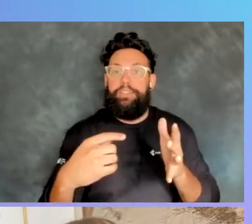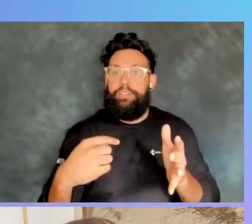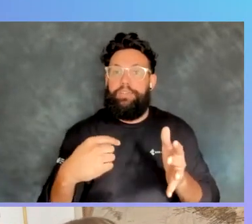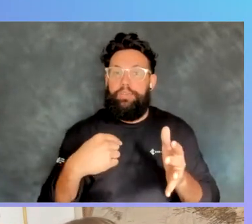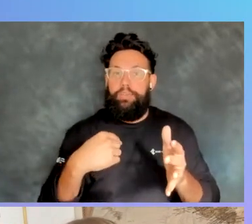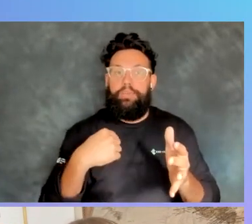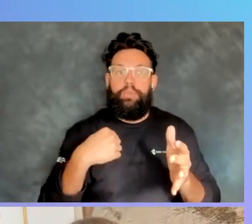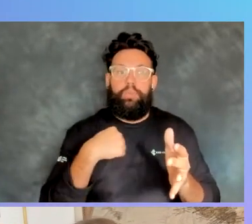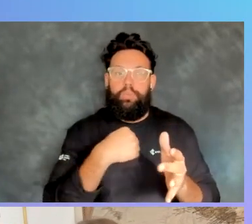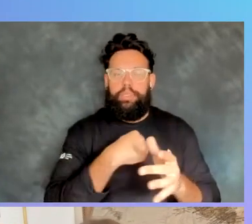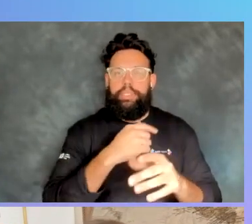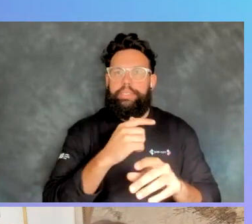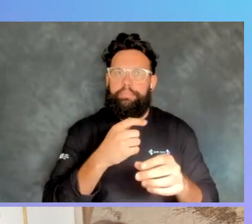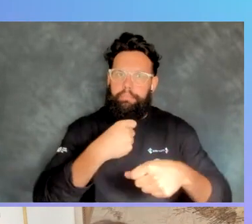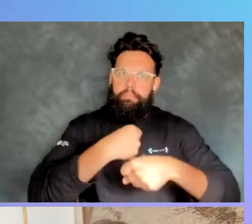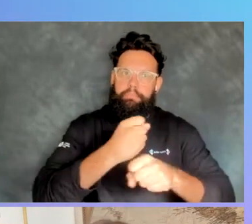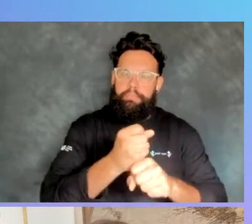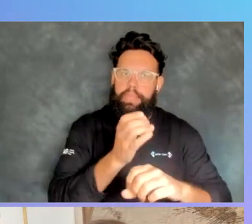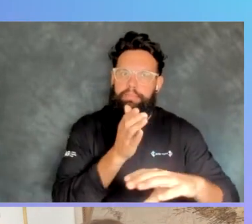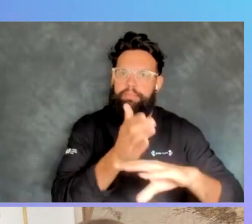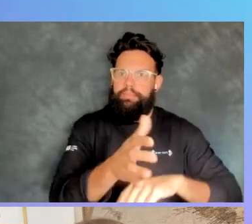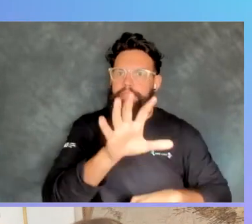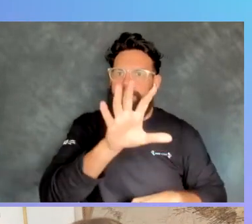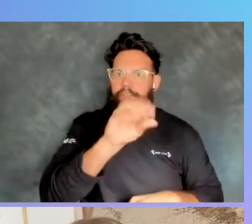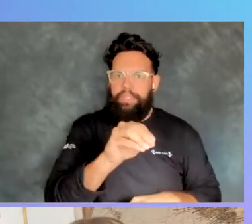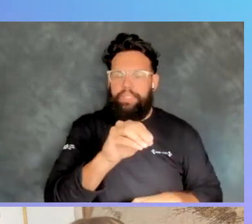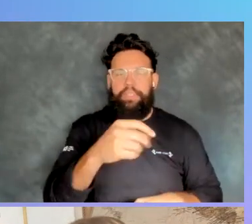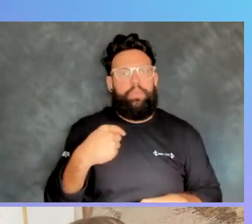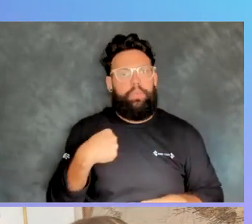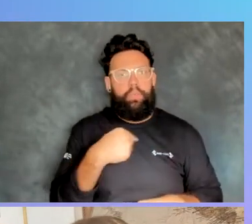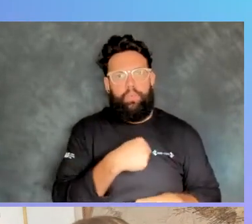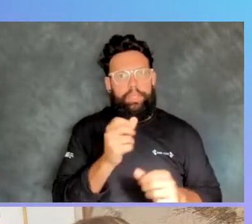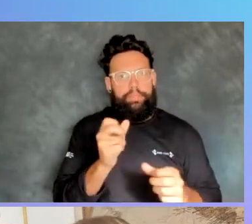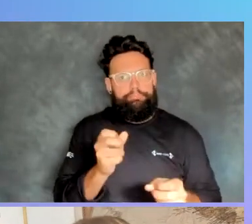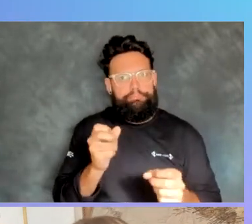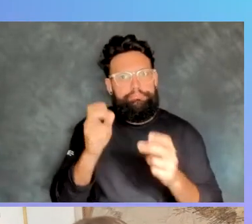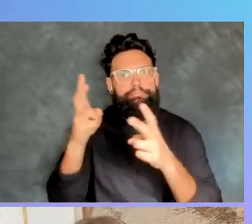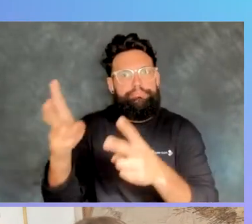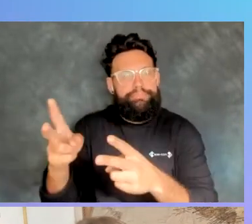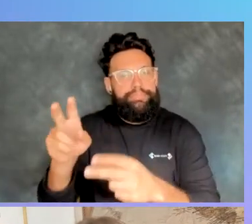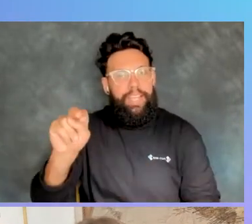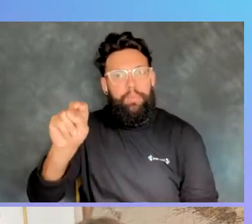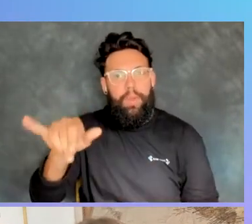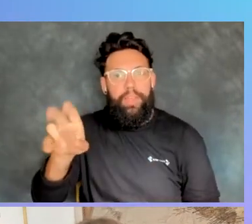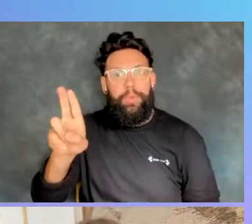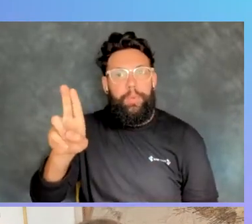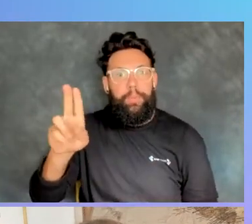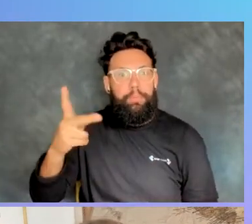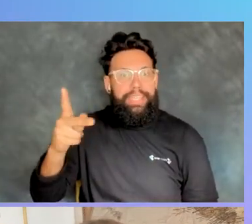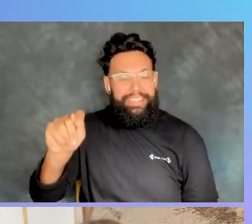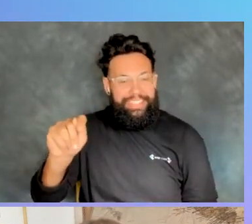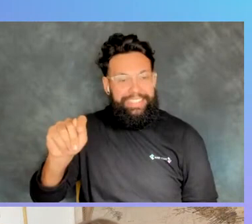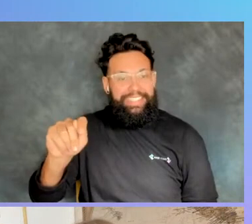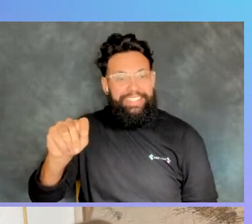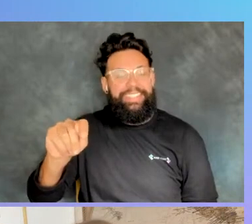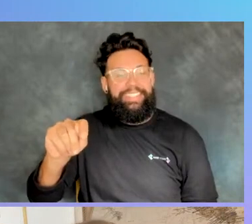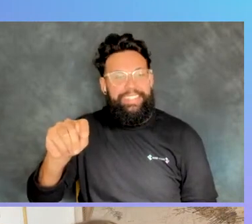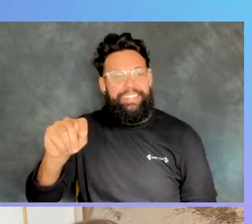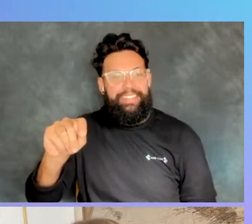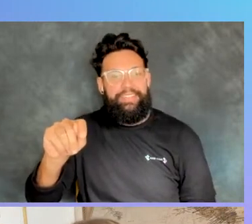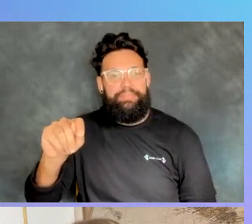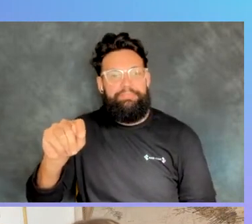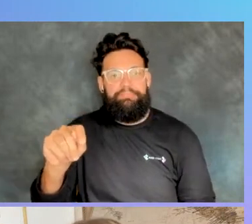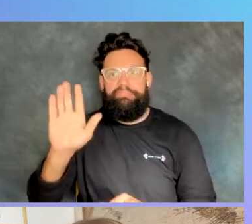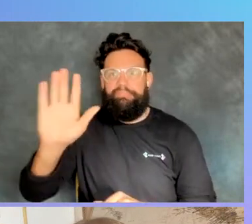NYU curriculum. And they're now on the NYU ITP class website. Community sharing was a huge part